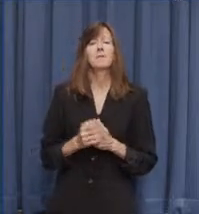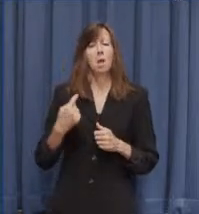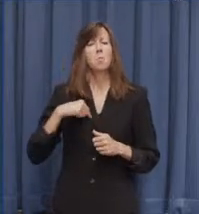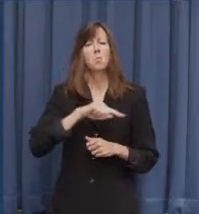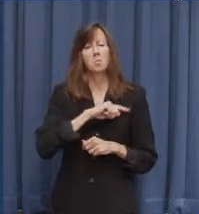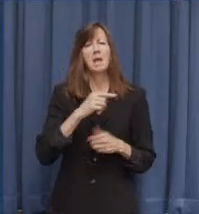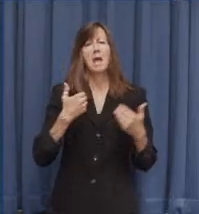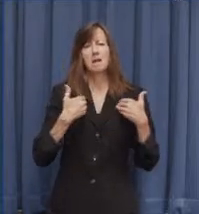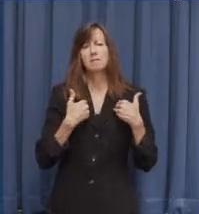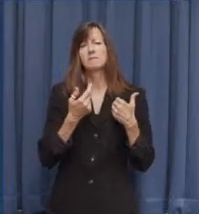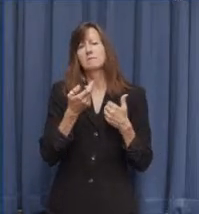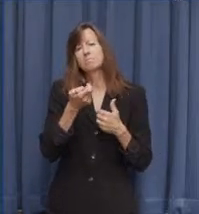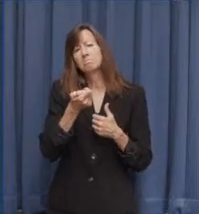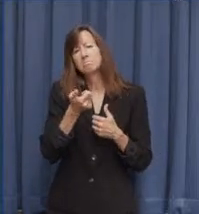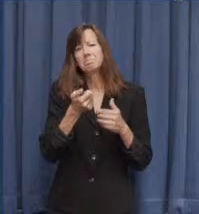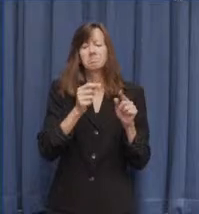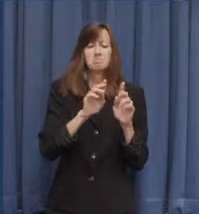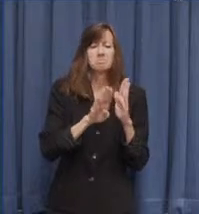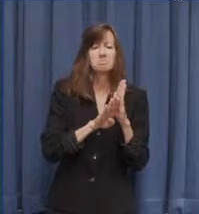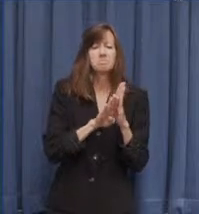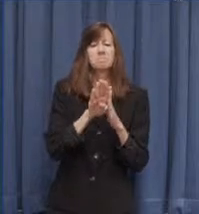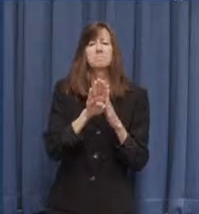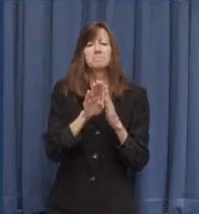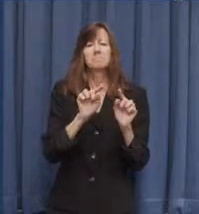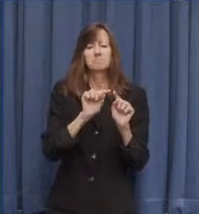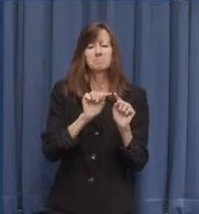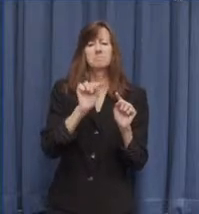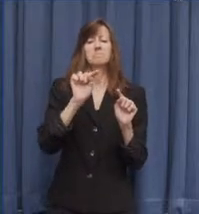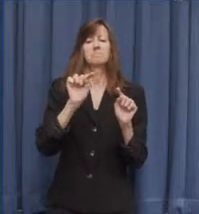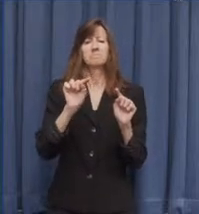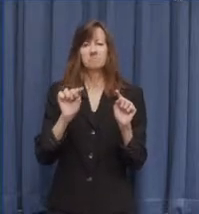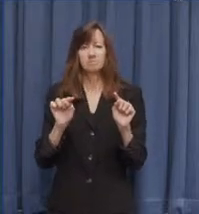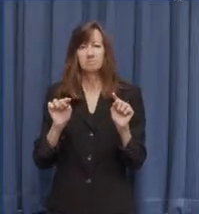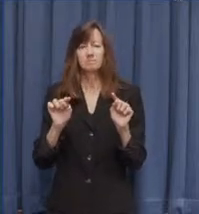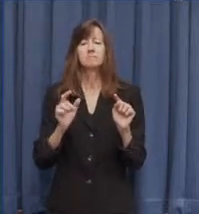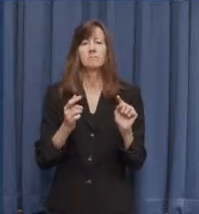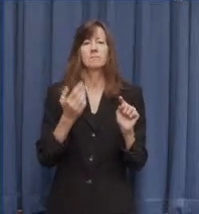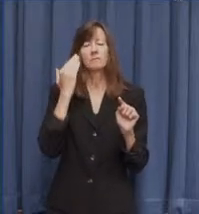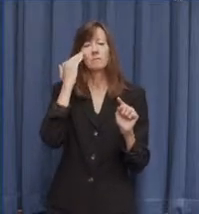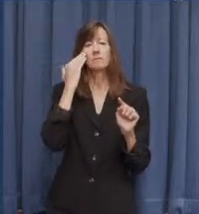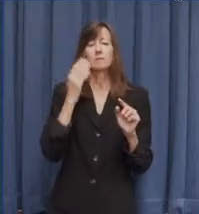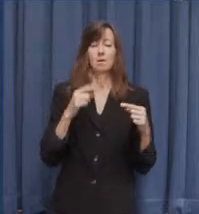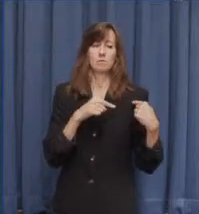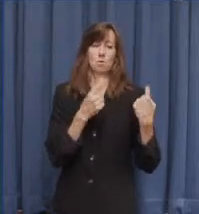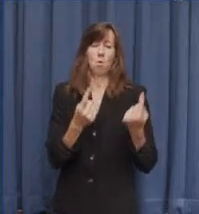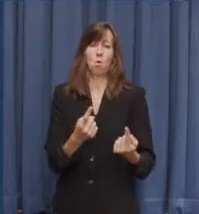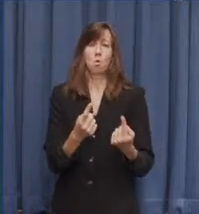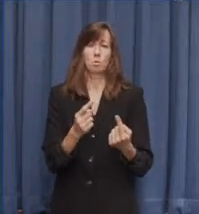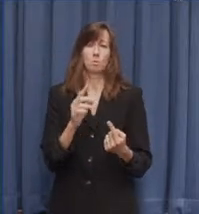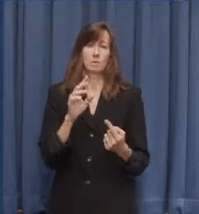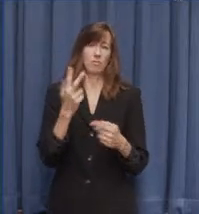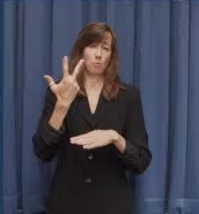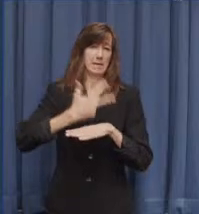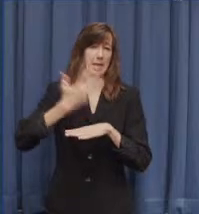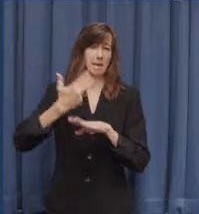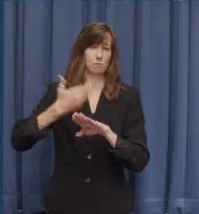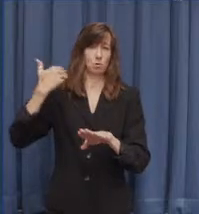resurgence, things have looked very good over the last 72 hours. We've tested